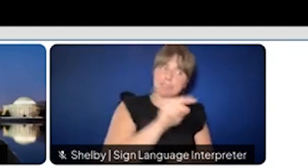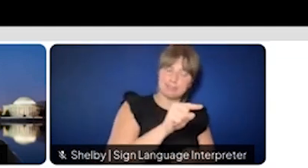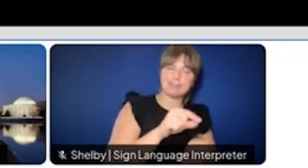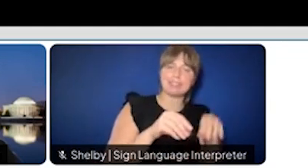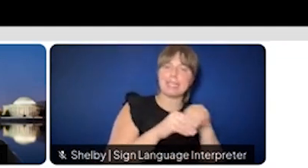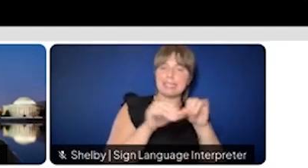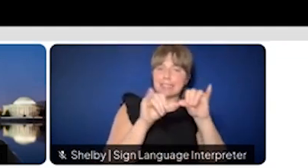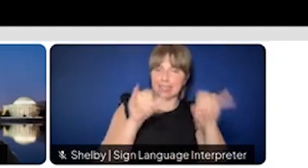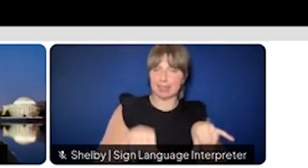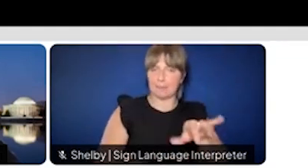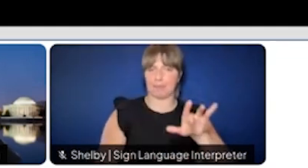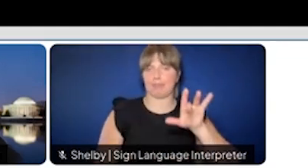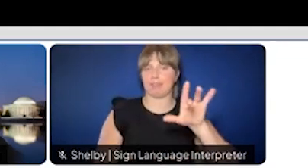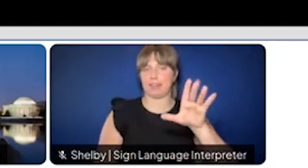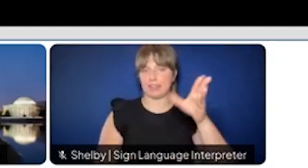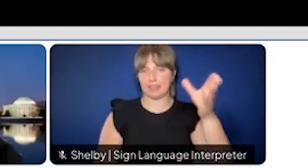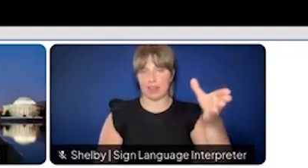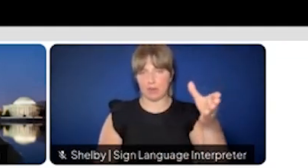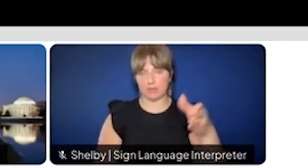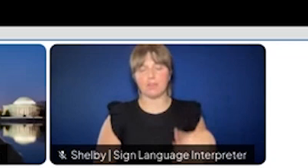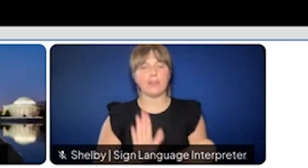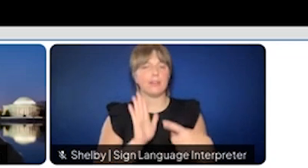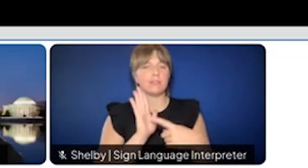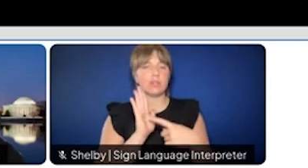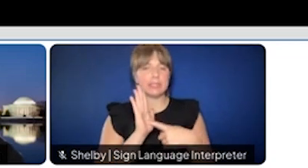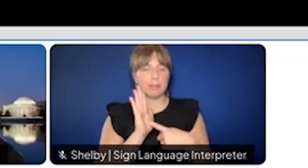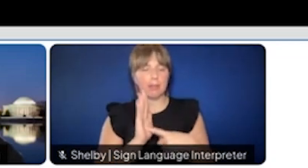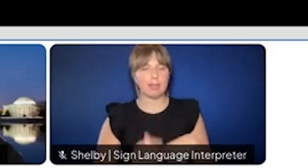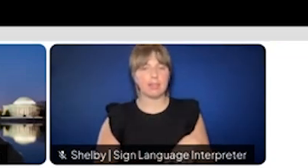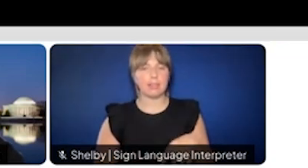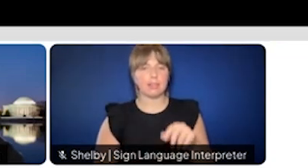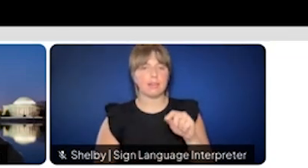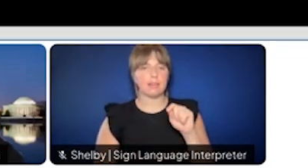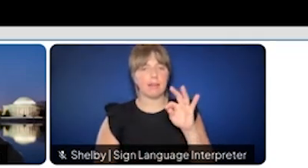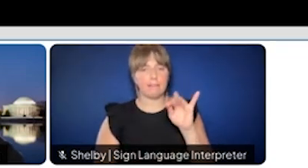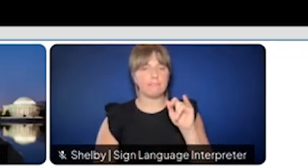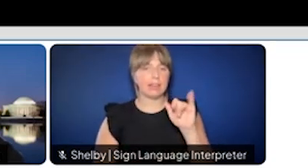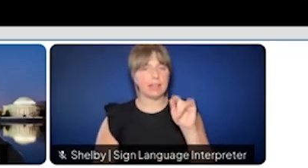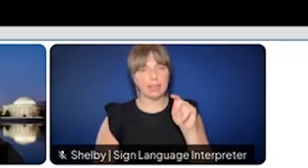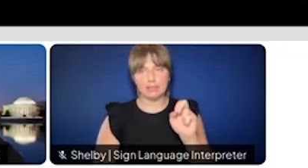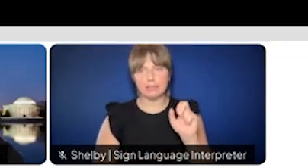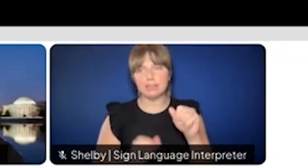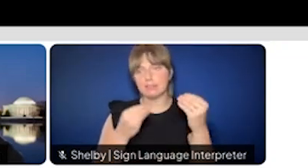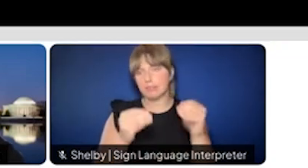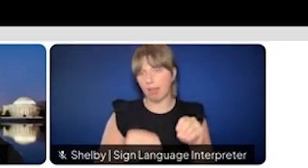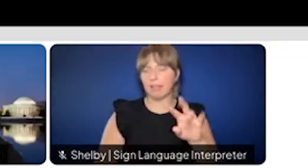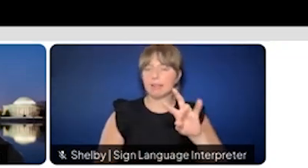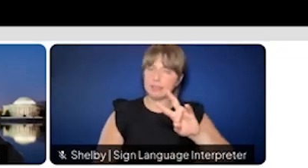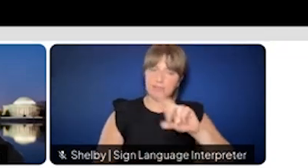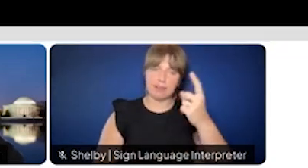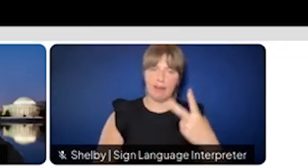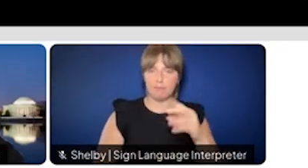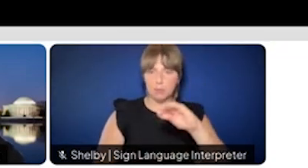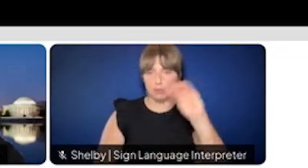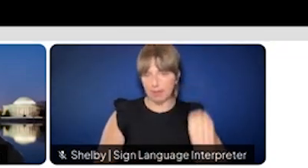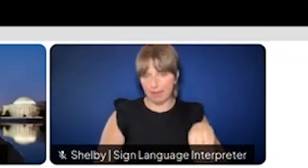just use that here. So for example, if we say affiliates can sell 7.5%,